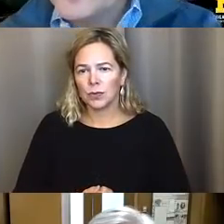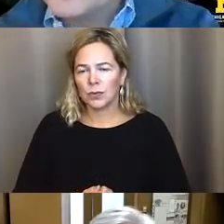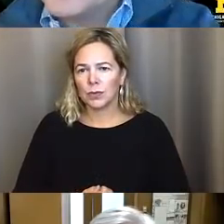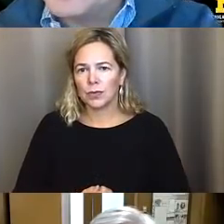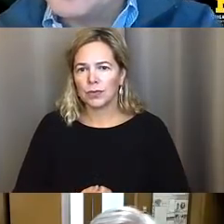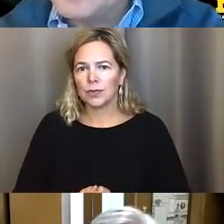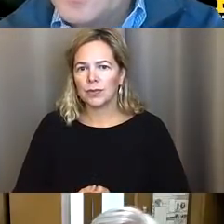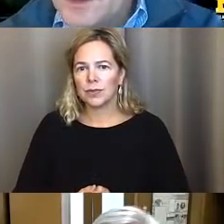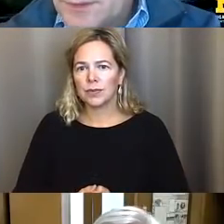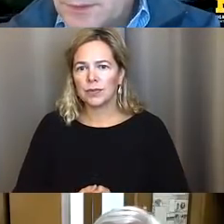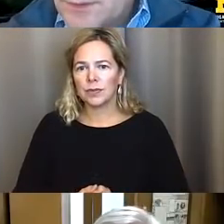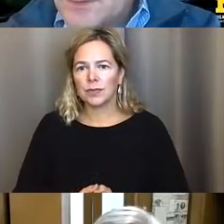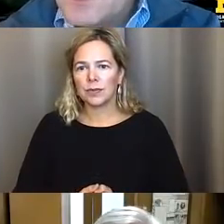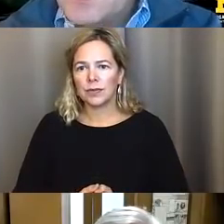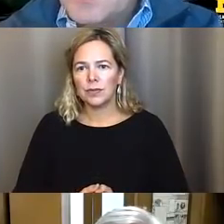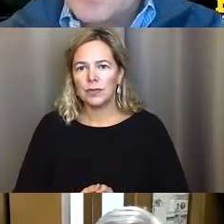See if